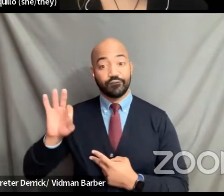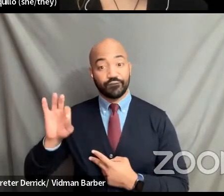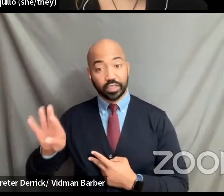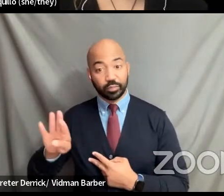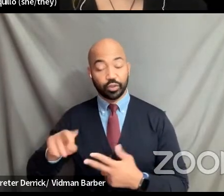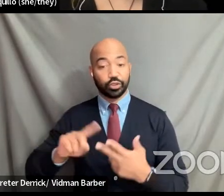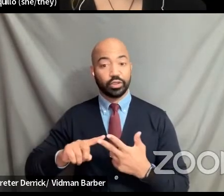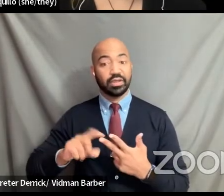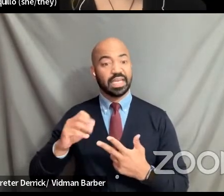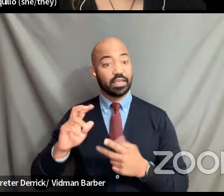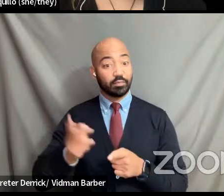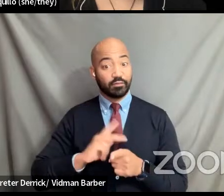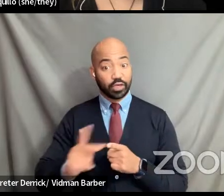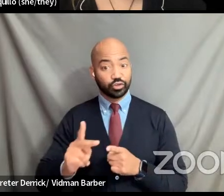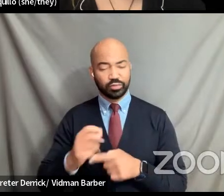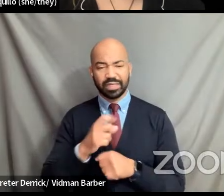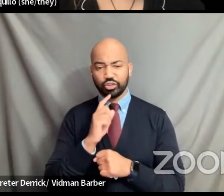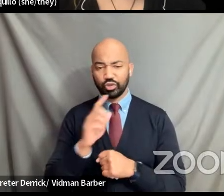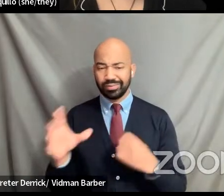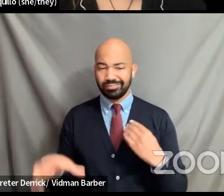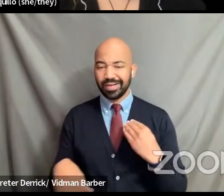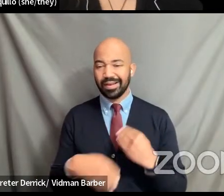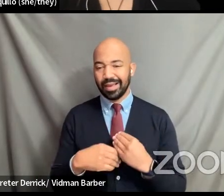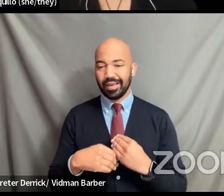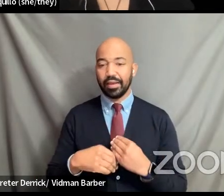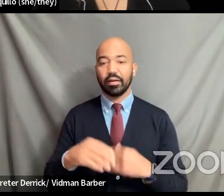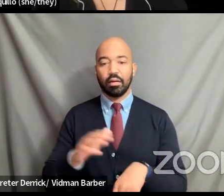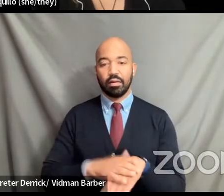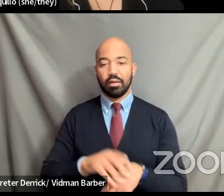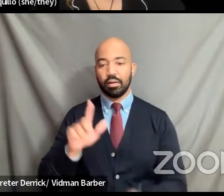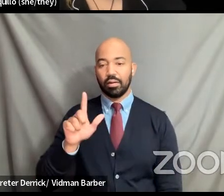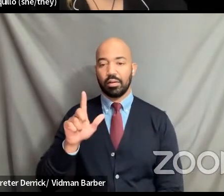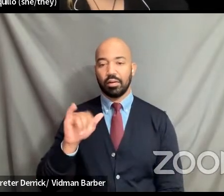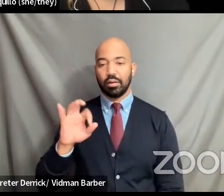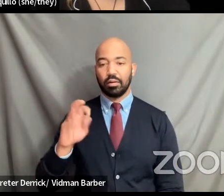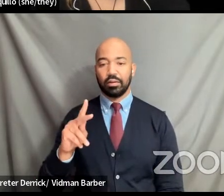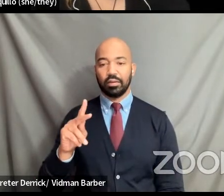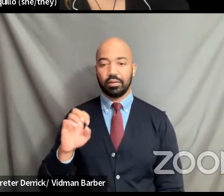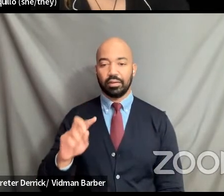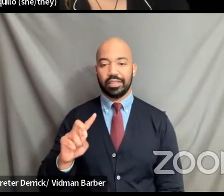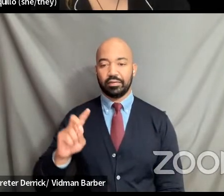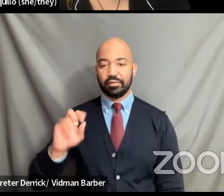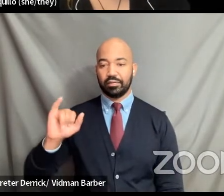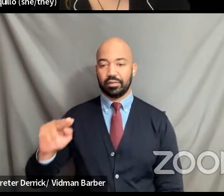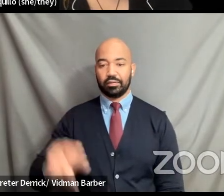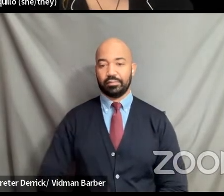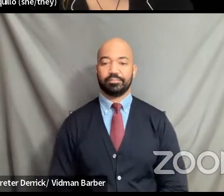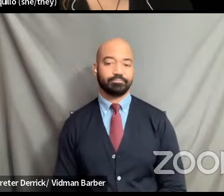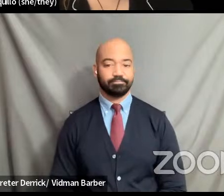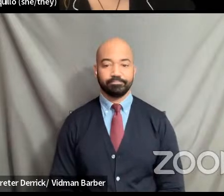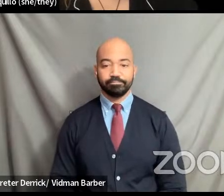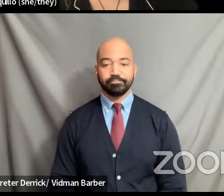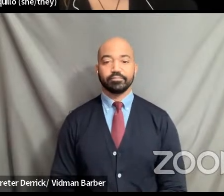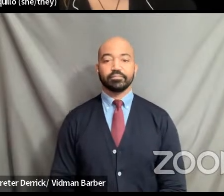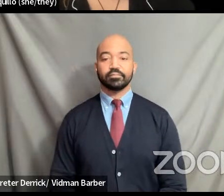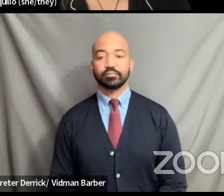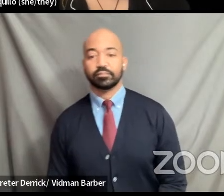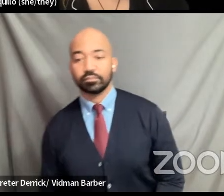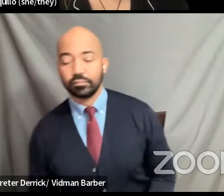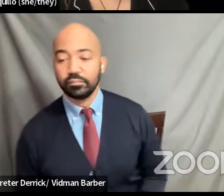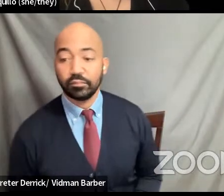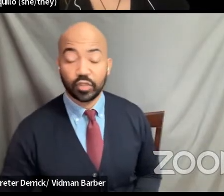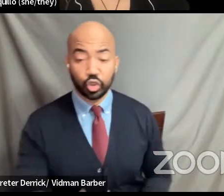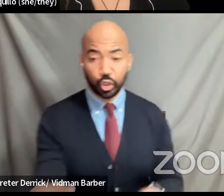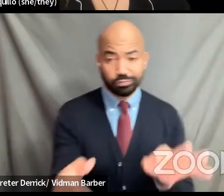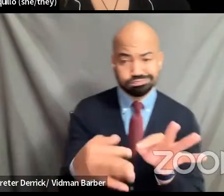something professional related, make sure that you're also putting it on LinkedIn. And so I would just say, make sure that you're staying, consistent